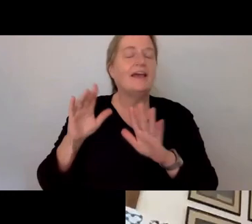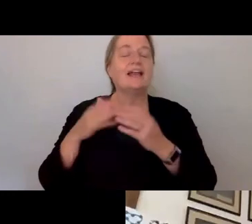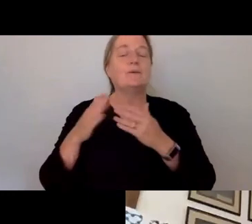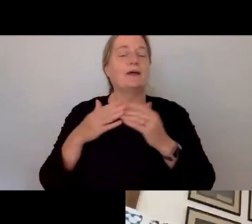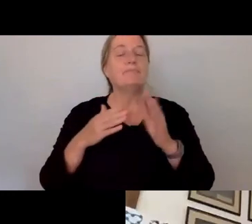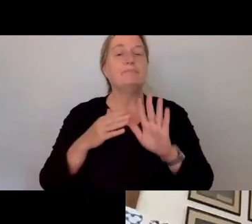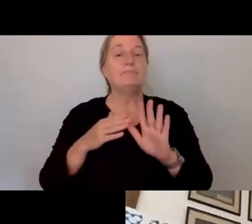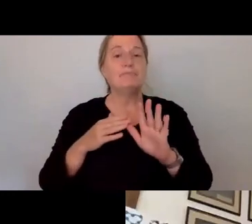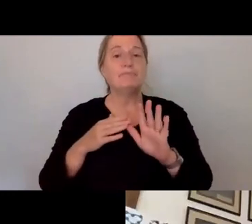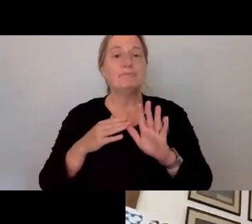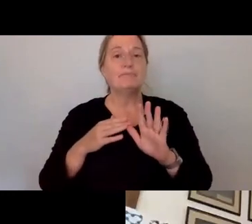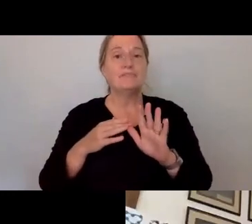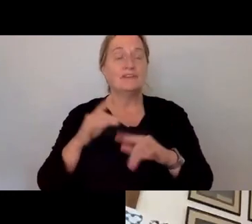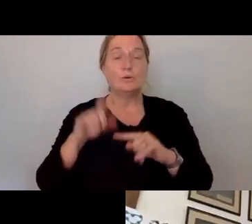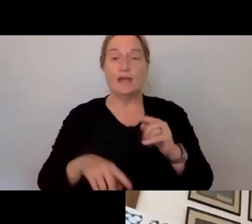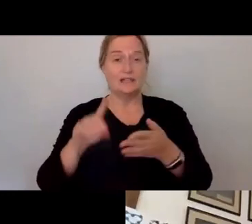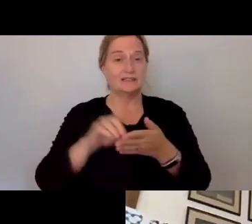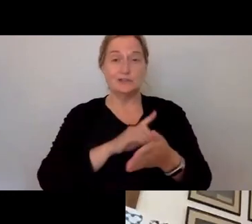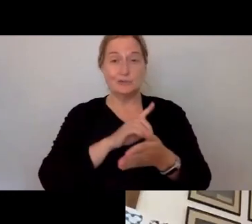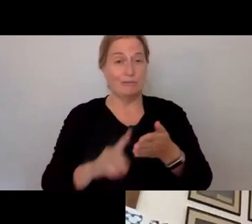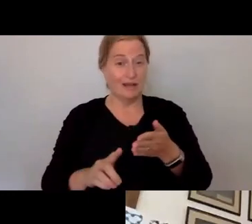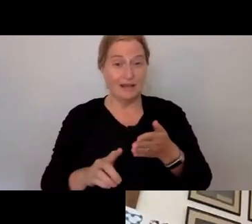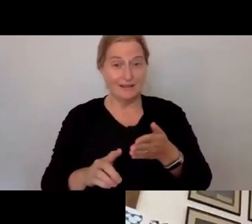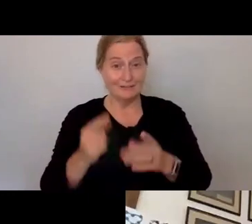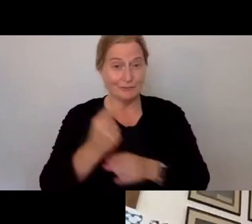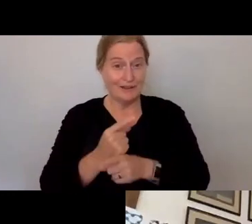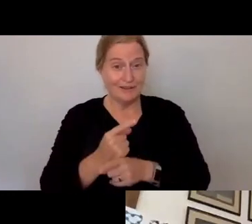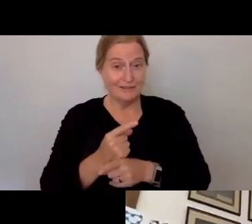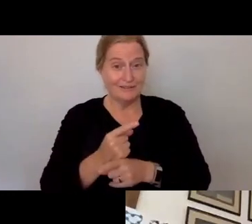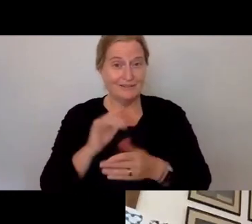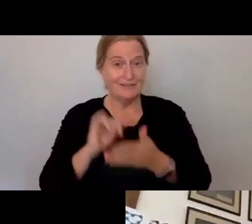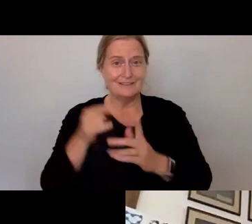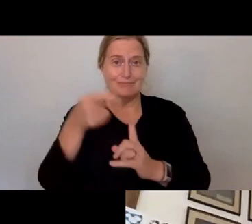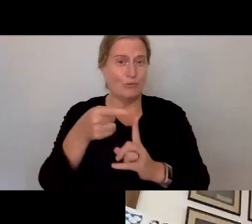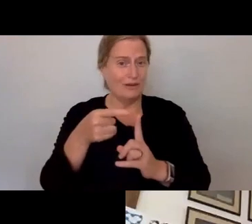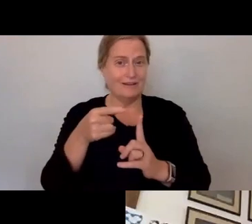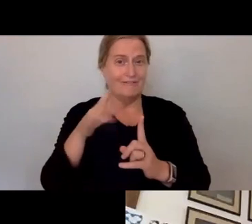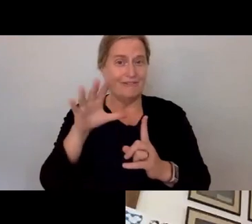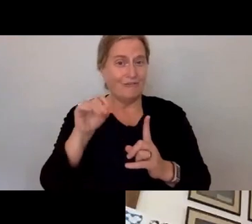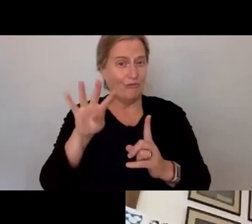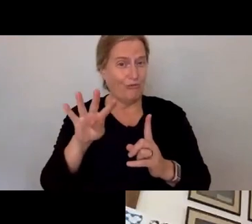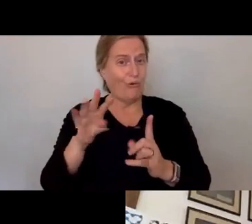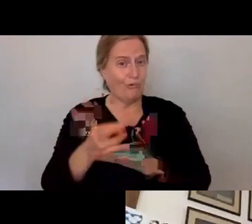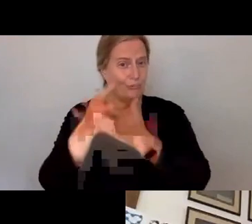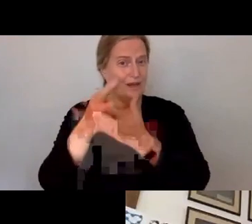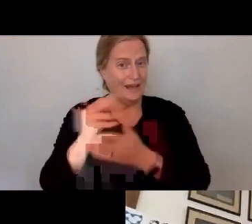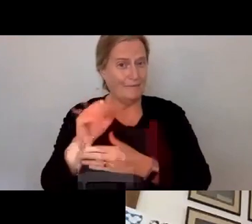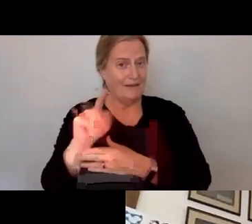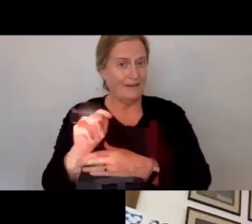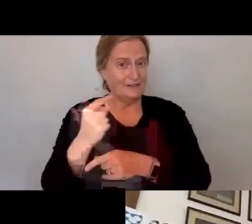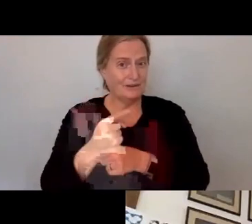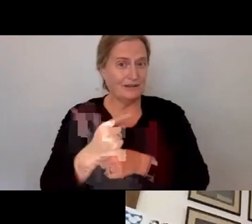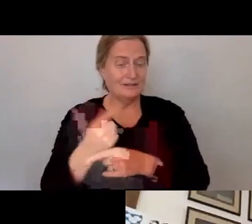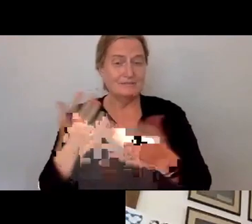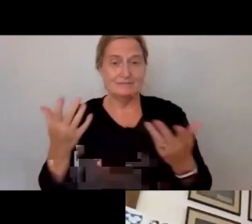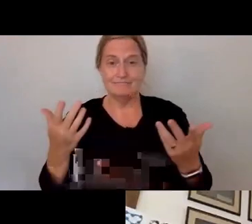that you can't discriminate, right? I mean, that's the basic premise of the Rehab Act, right? And in this case, If I'm